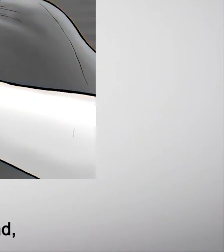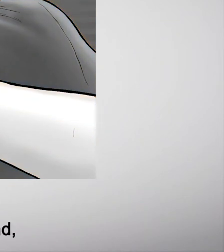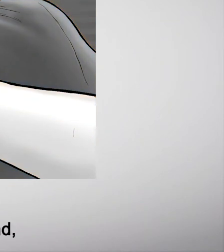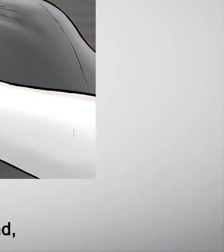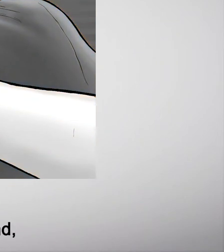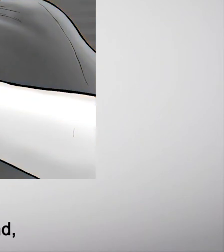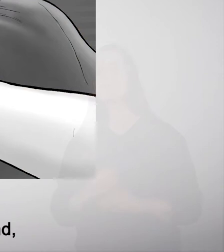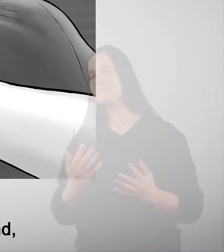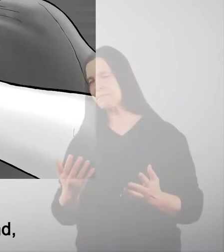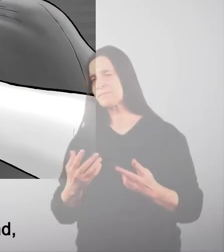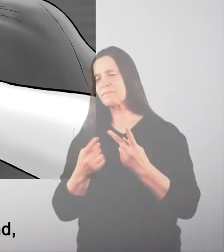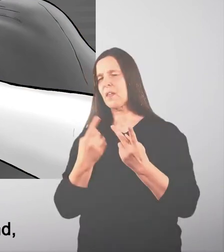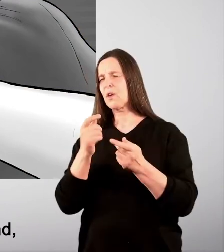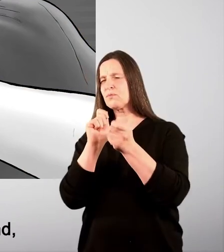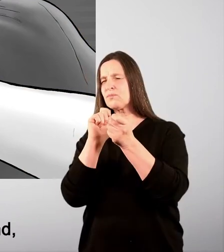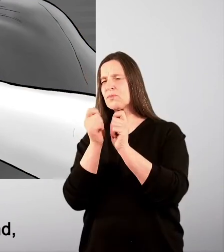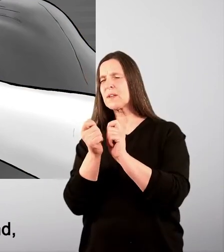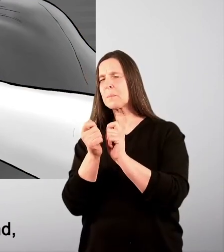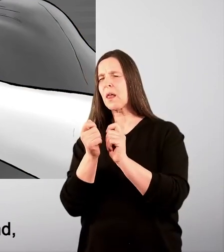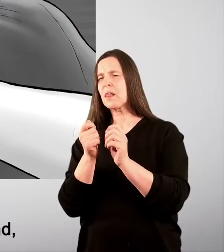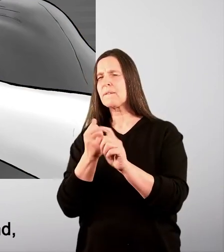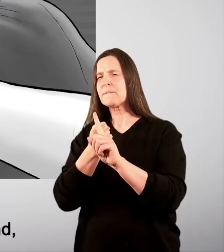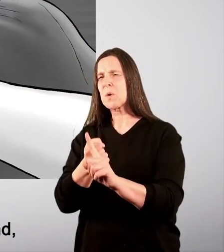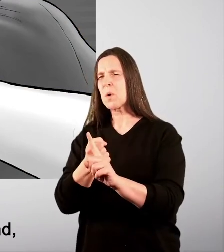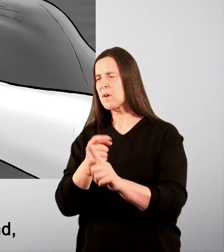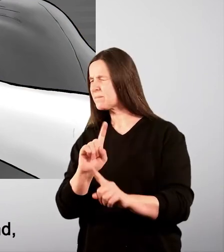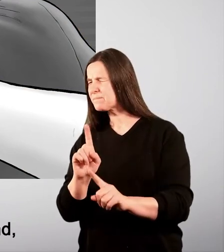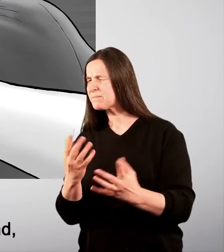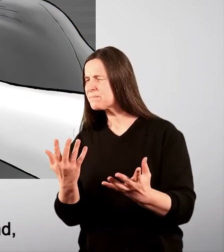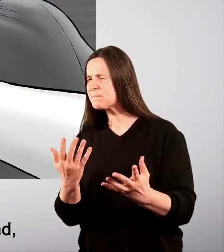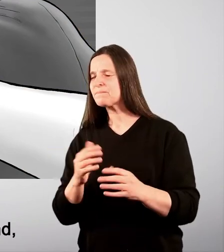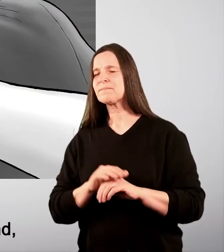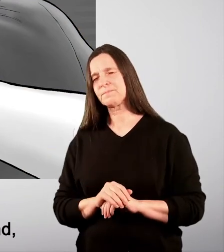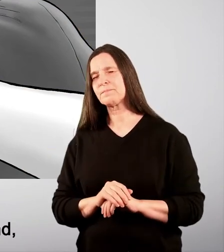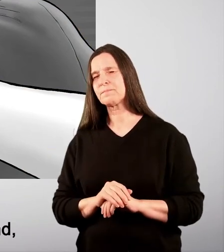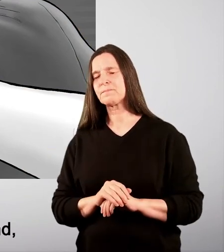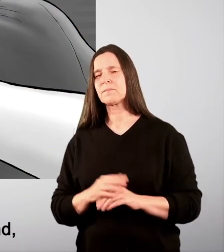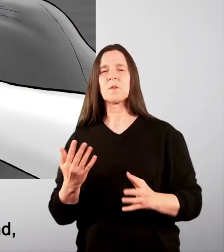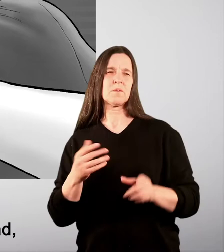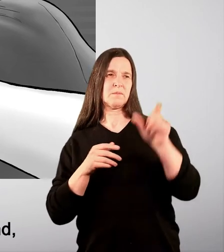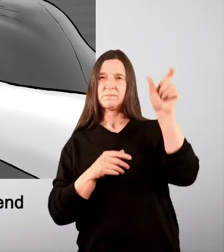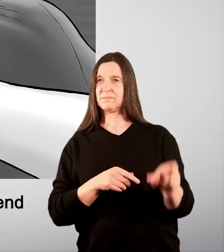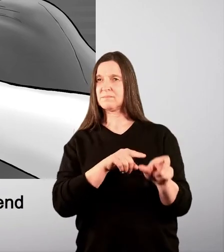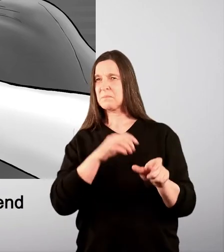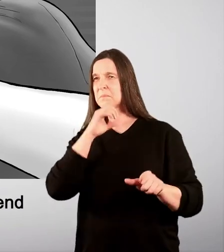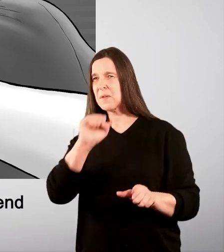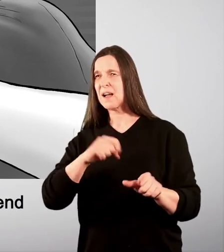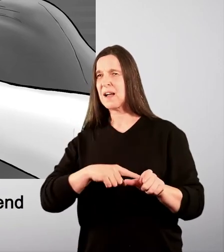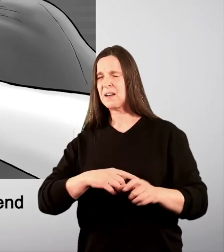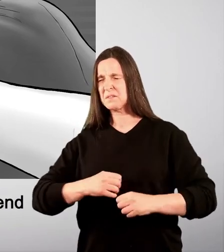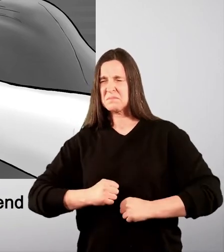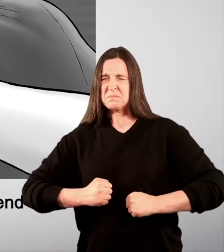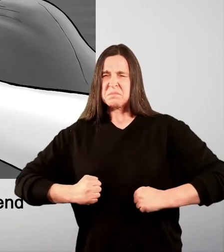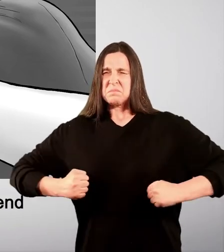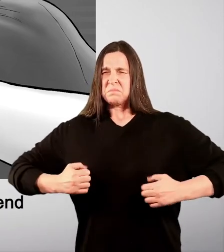self-defense. Hopefully this example has helped clarify when you can and cannot defend yourself, and by association, when